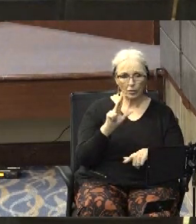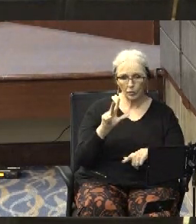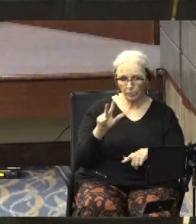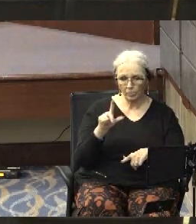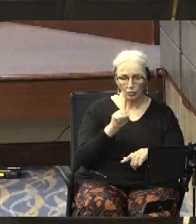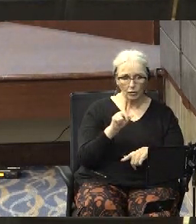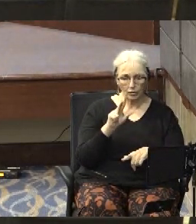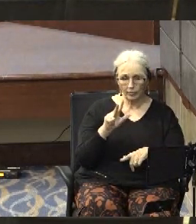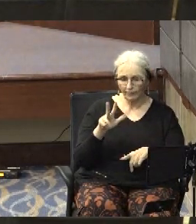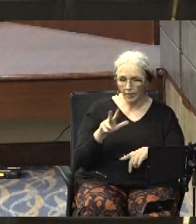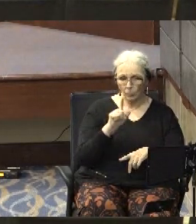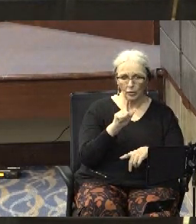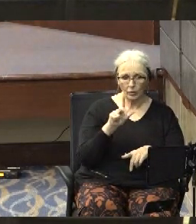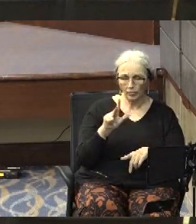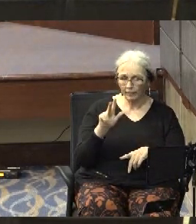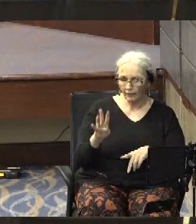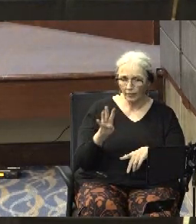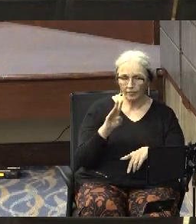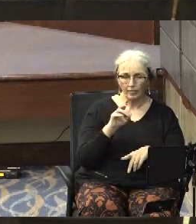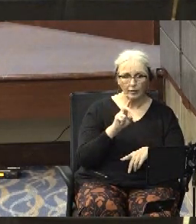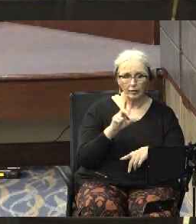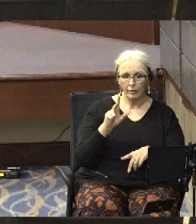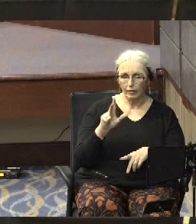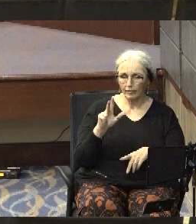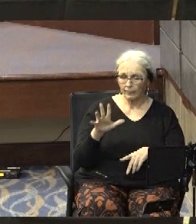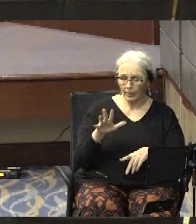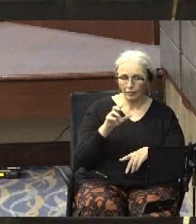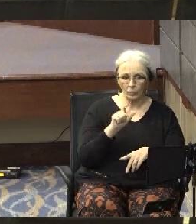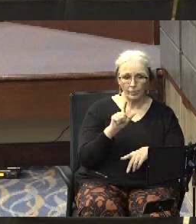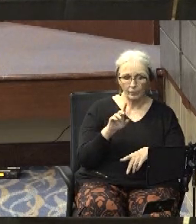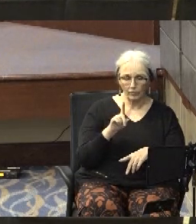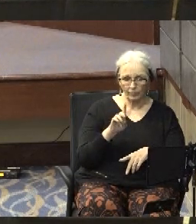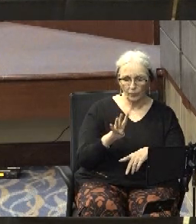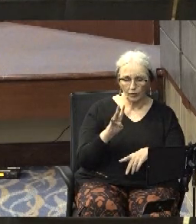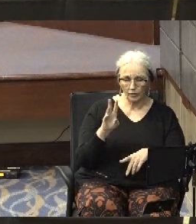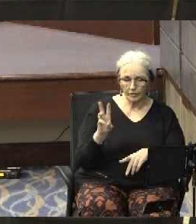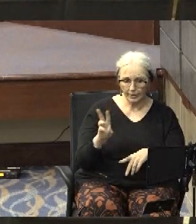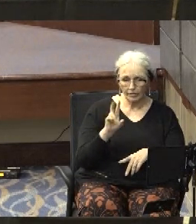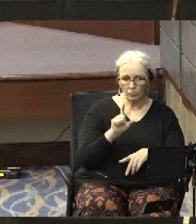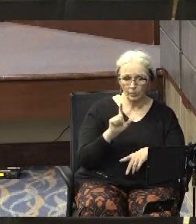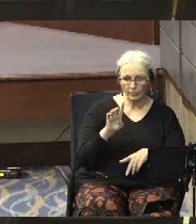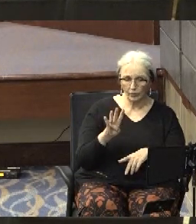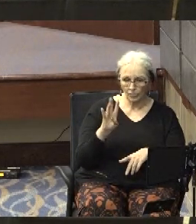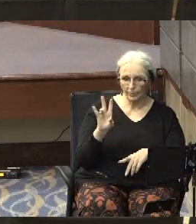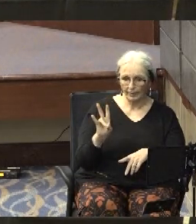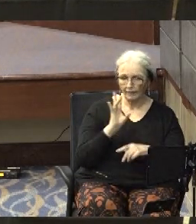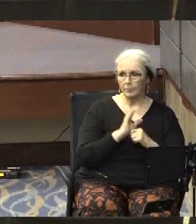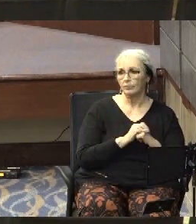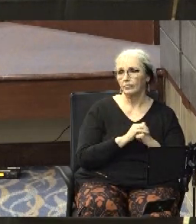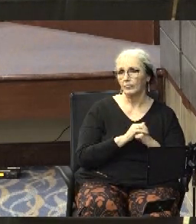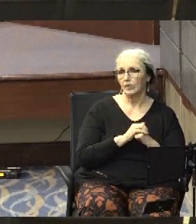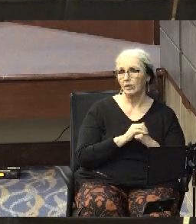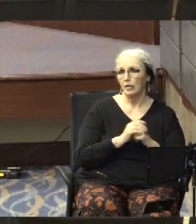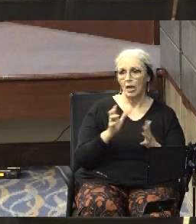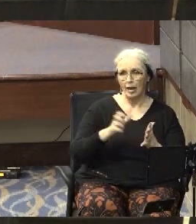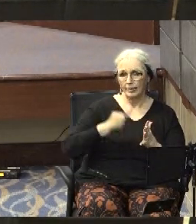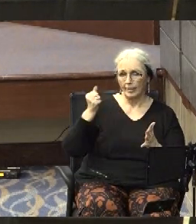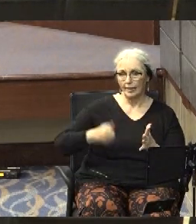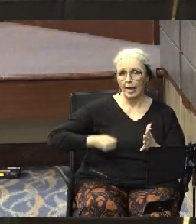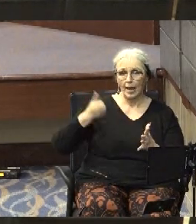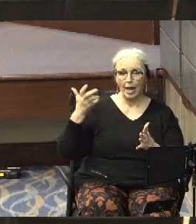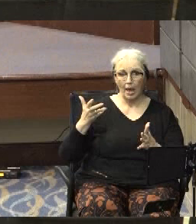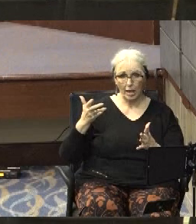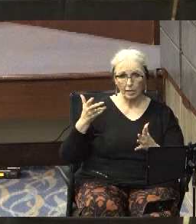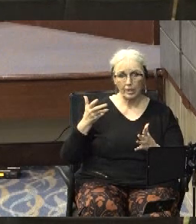135, 136, 141, 146, and 147. All right, we will take that up